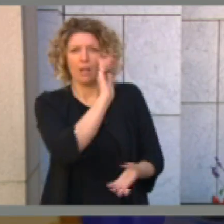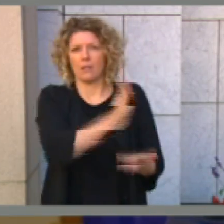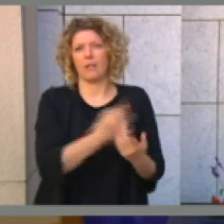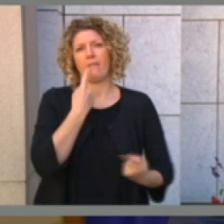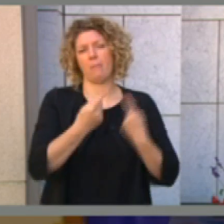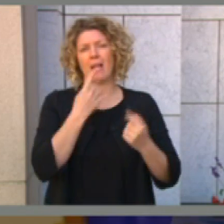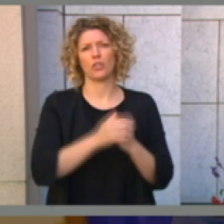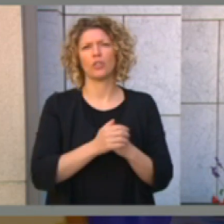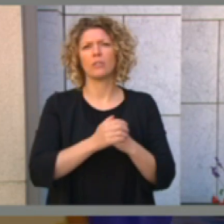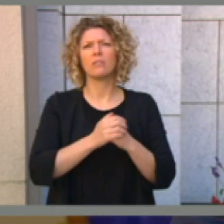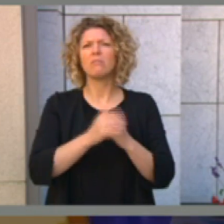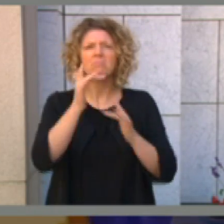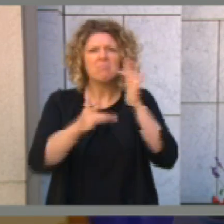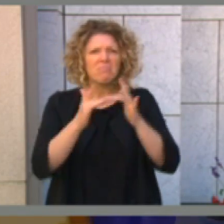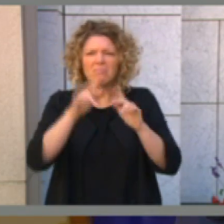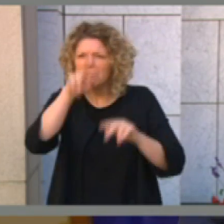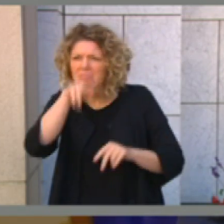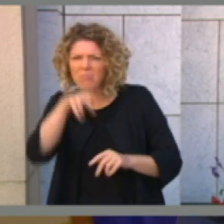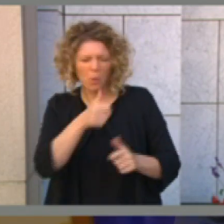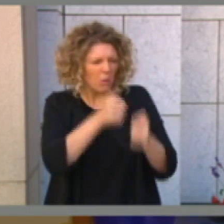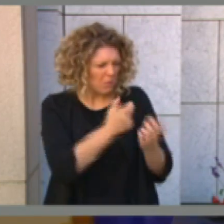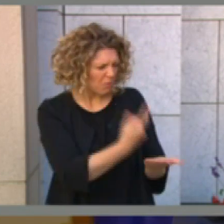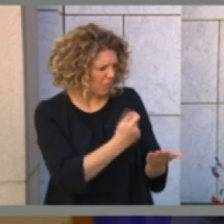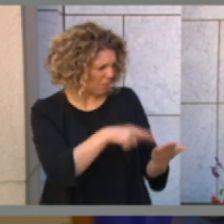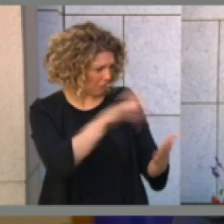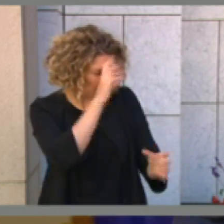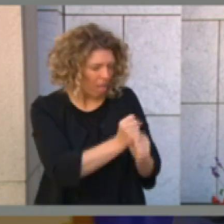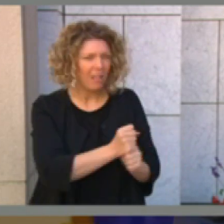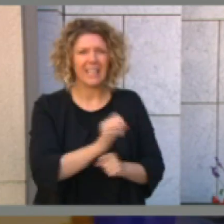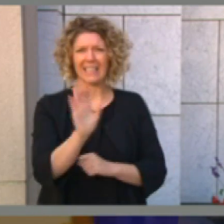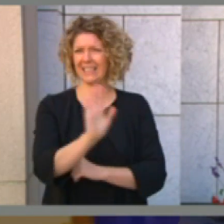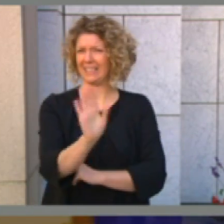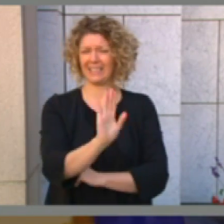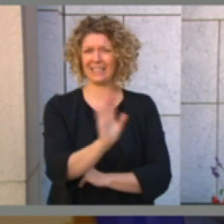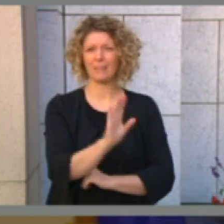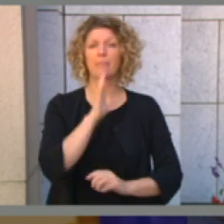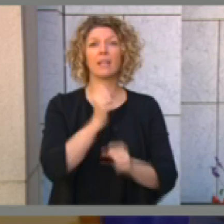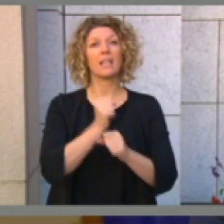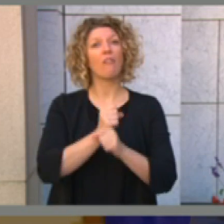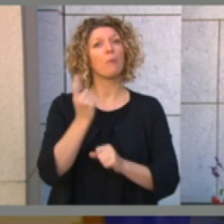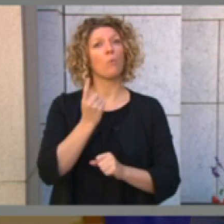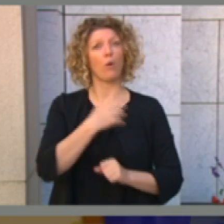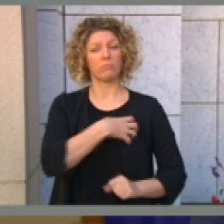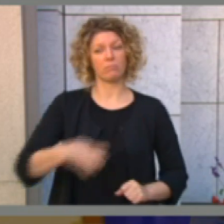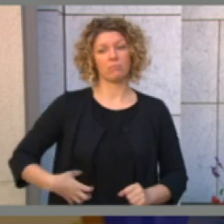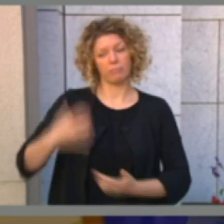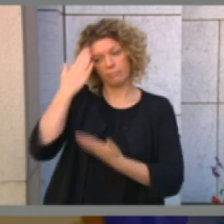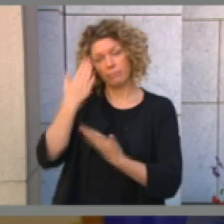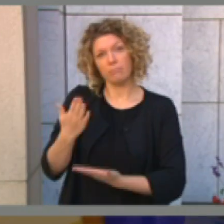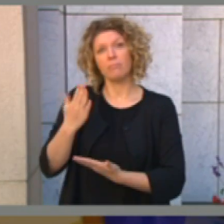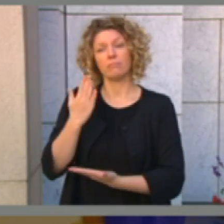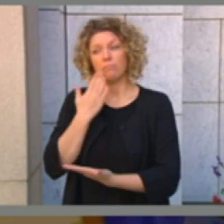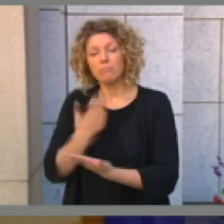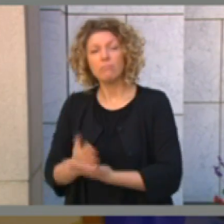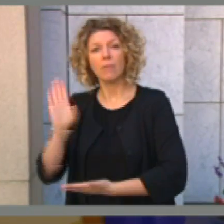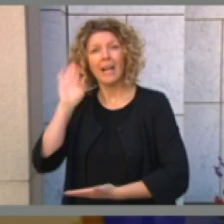social media. There are a million experts, there seems, but the experts that the government is relying on, one of the most important is standing next to me here and now. All of the